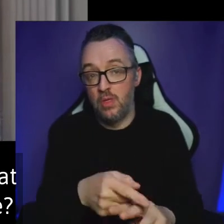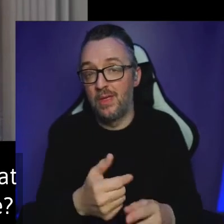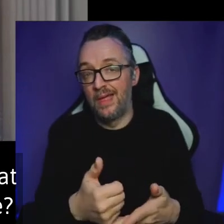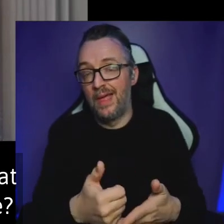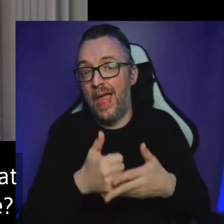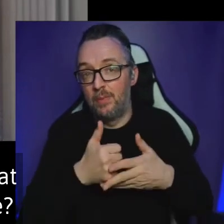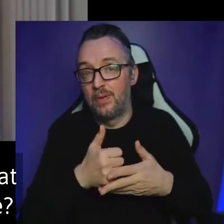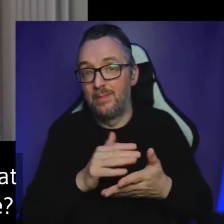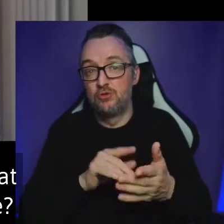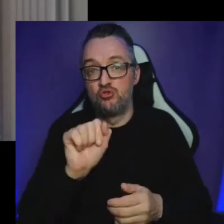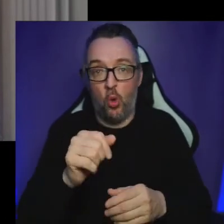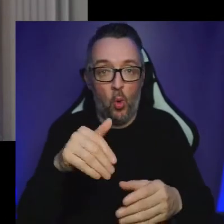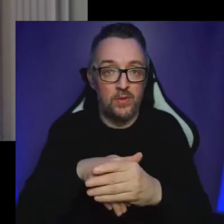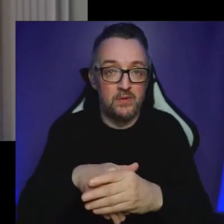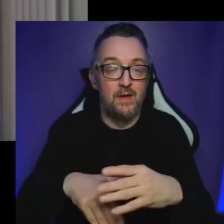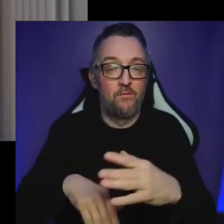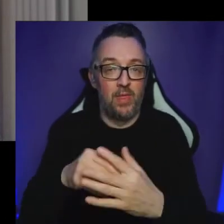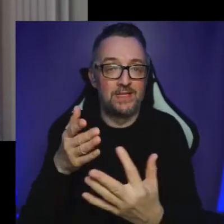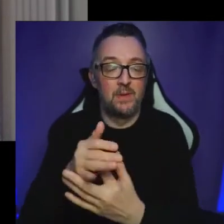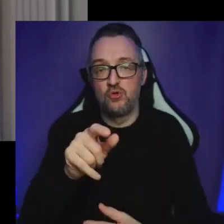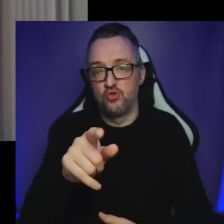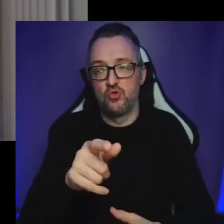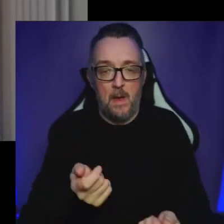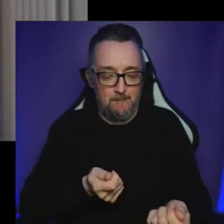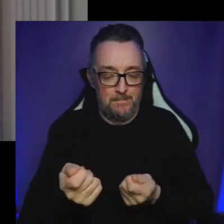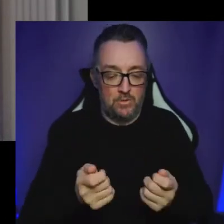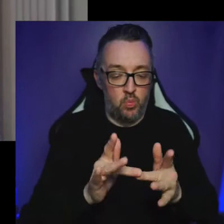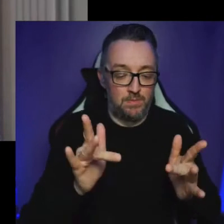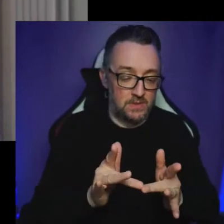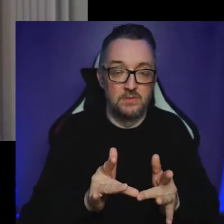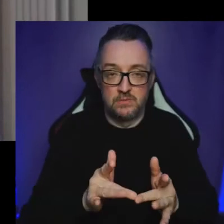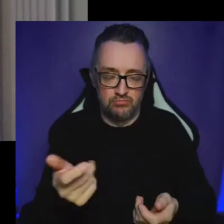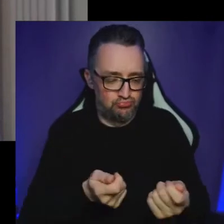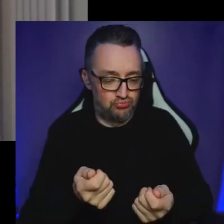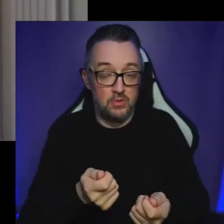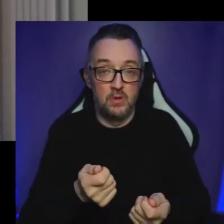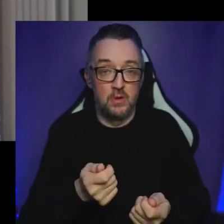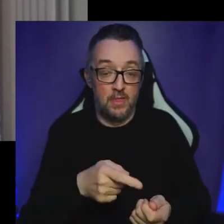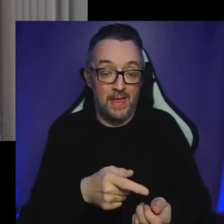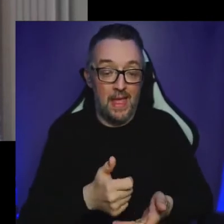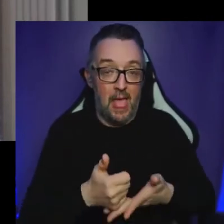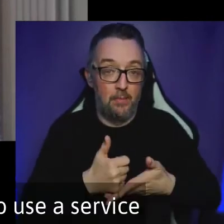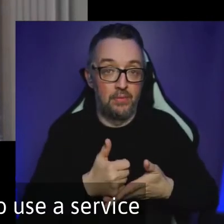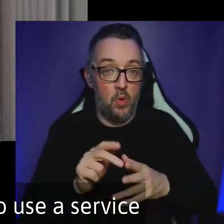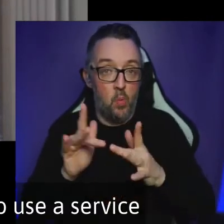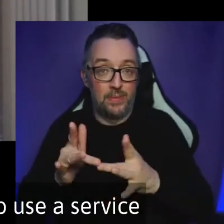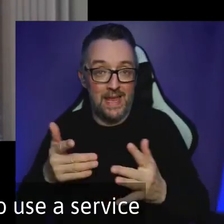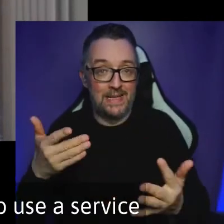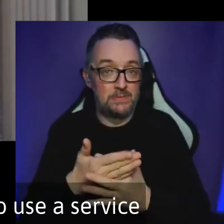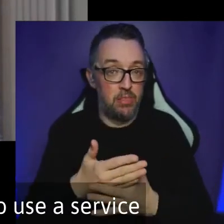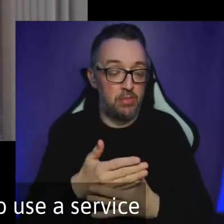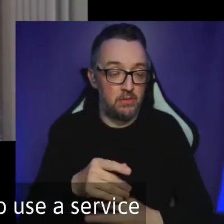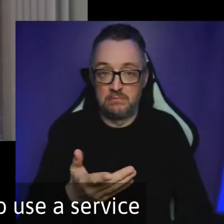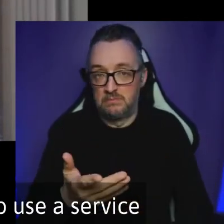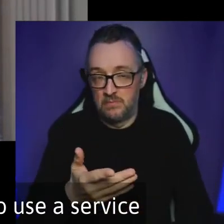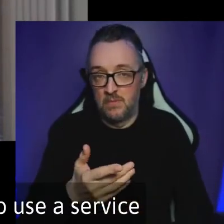your content more accessible? So if you're managing a website, does it help make your website accessible? That's, I think,